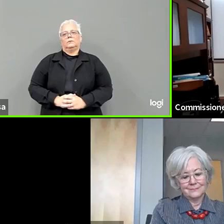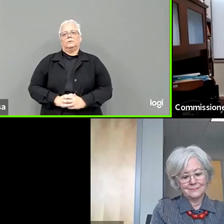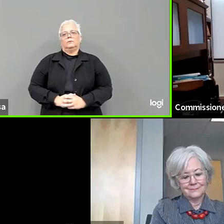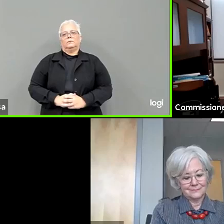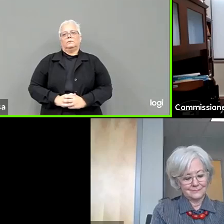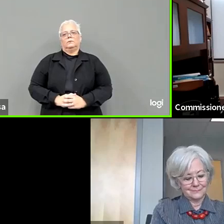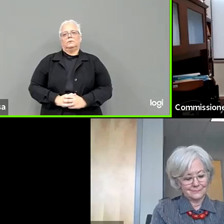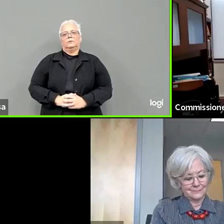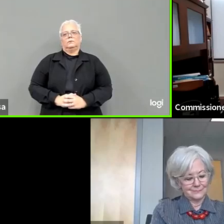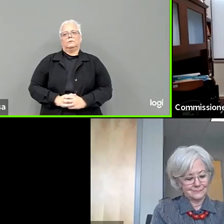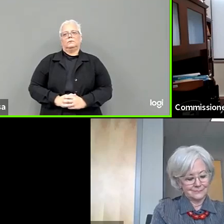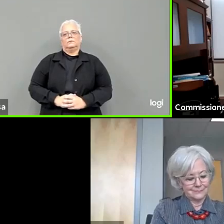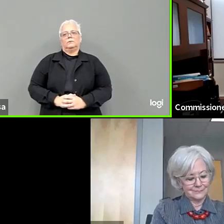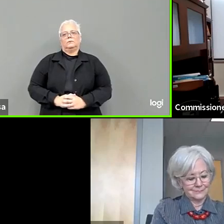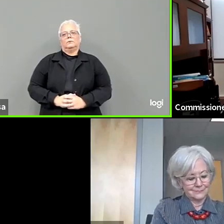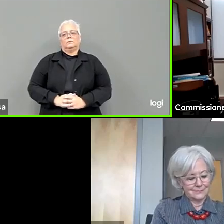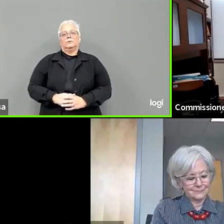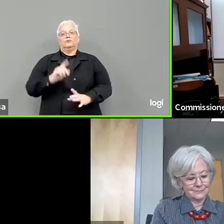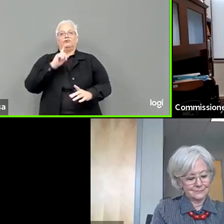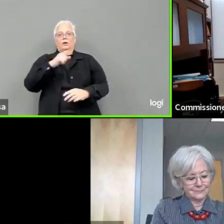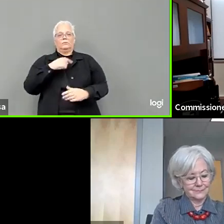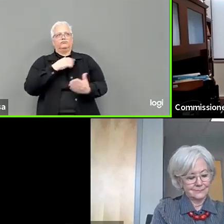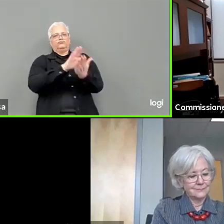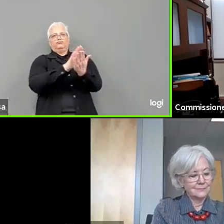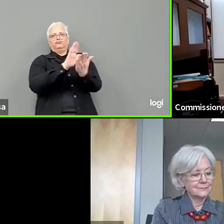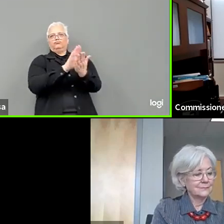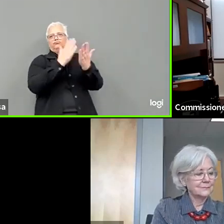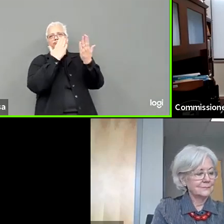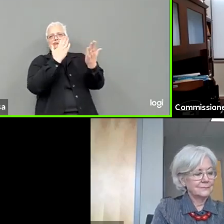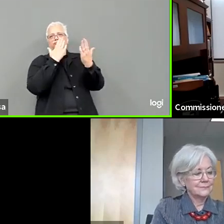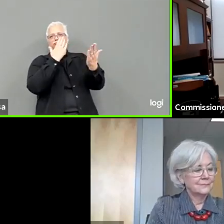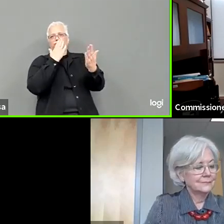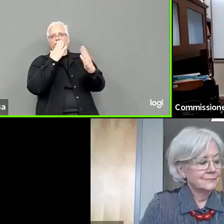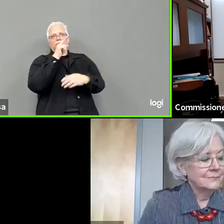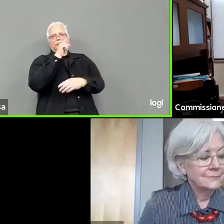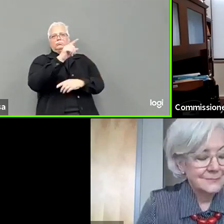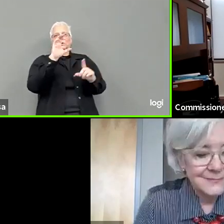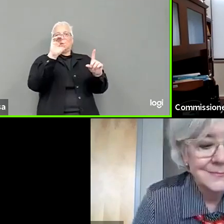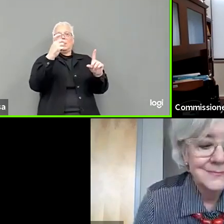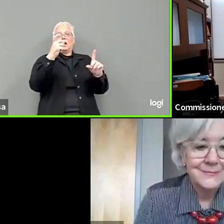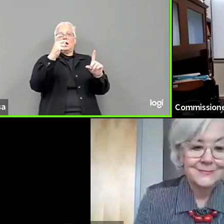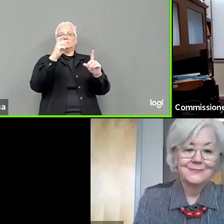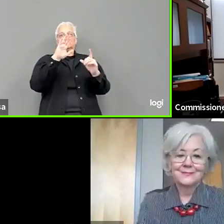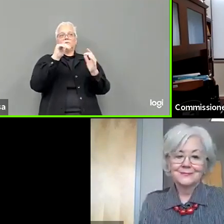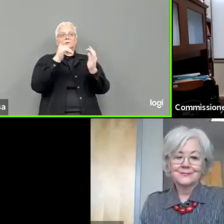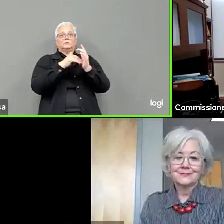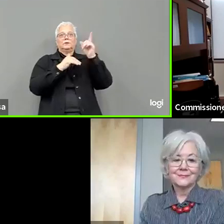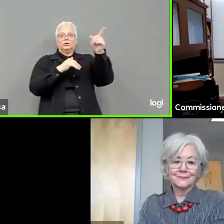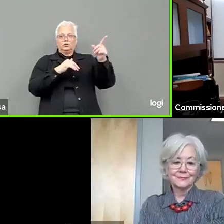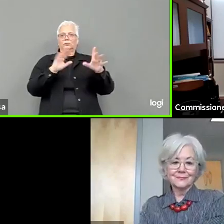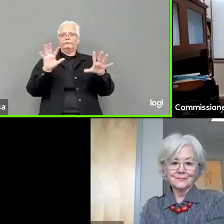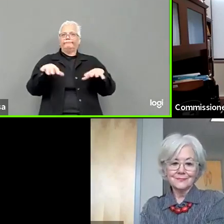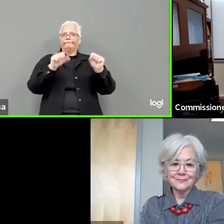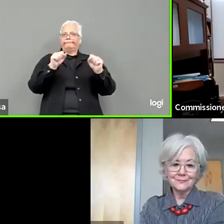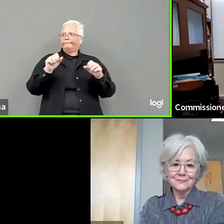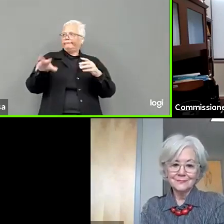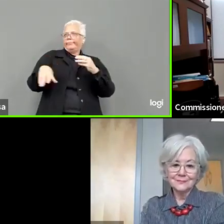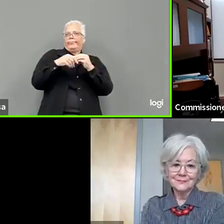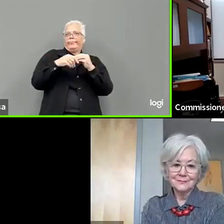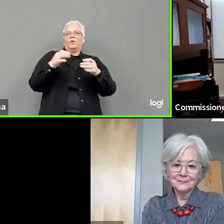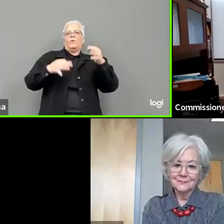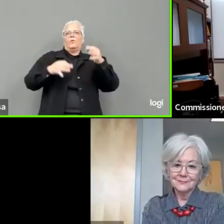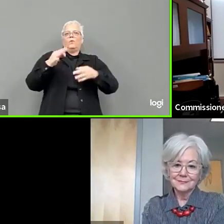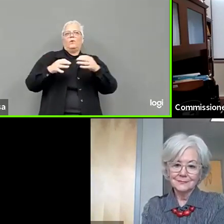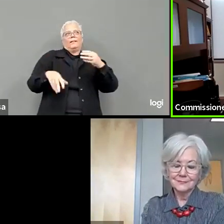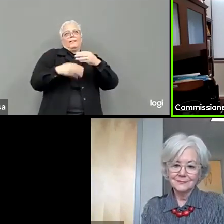Cox Business Center last week. Do you know of when another docket could be set up like that at the Cox Business Center in the